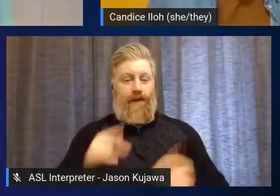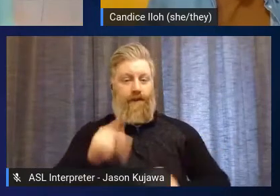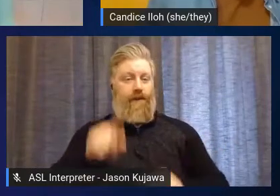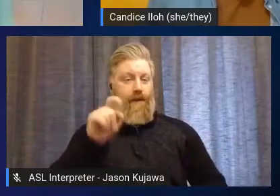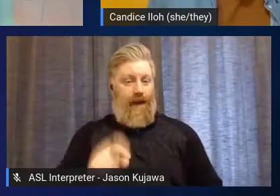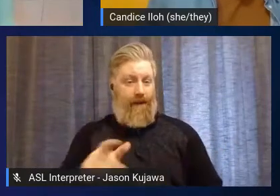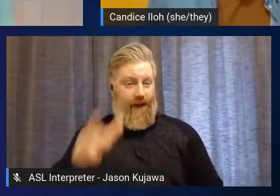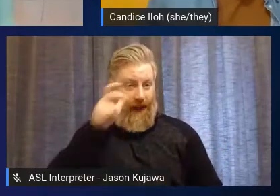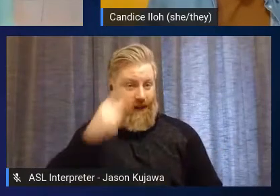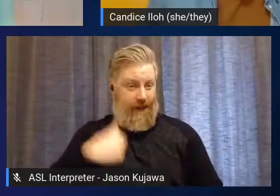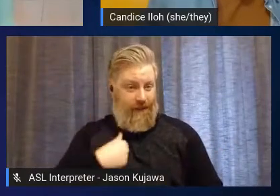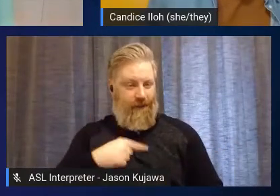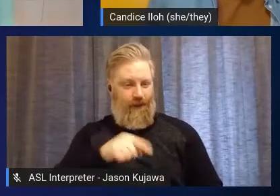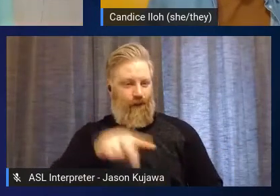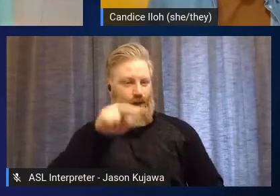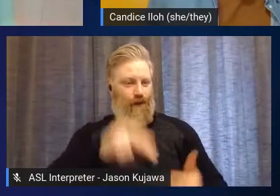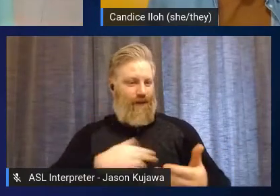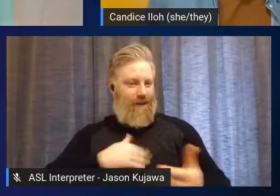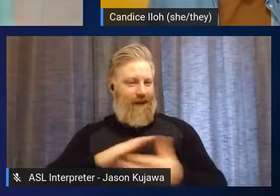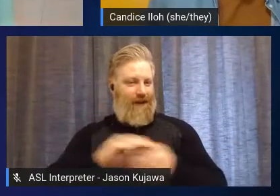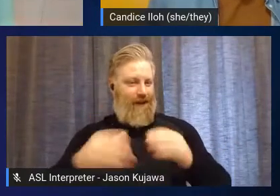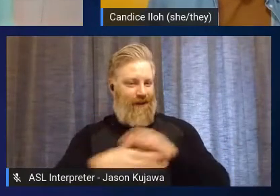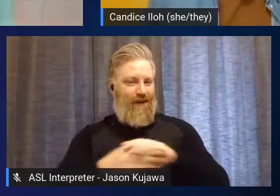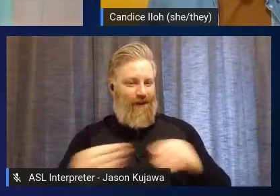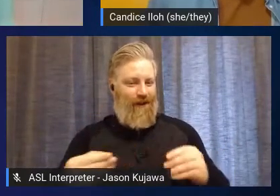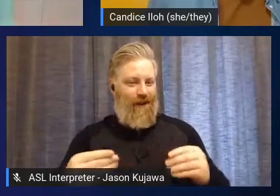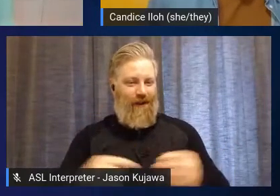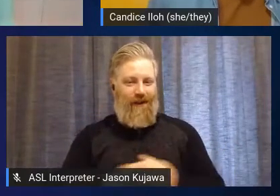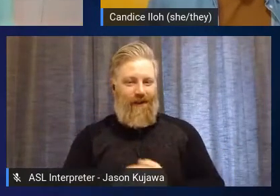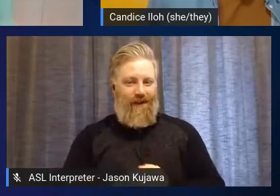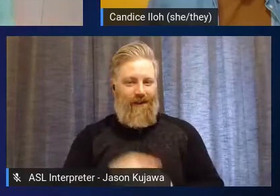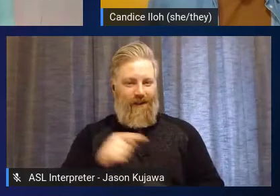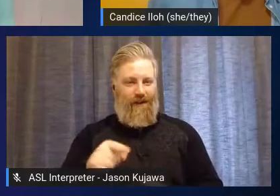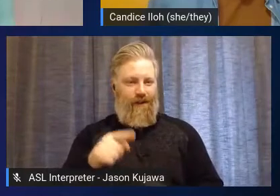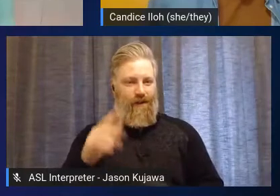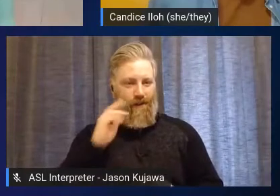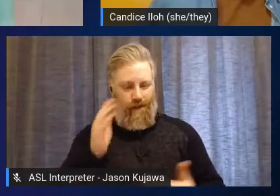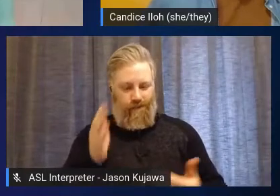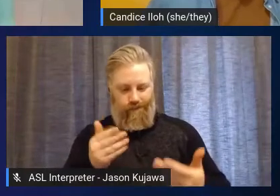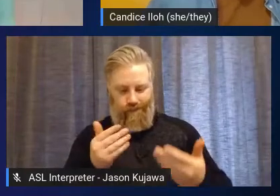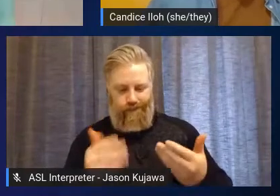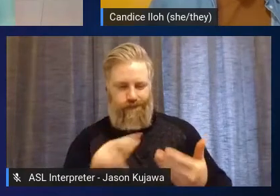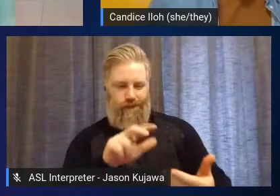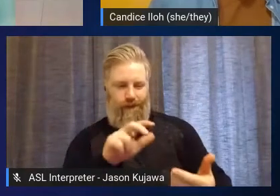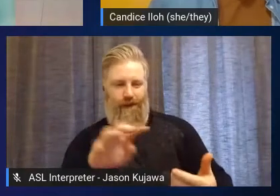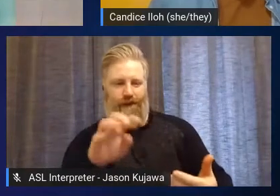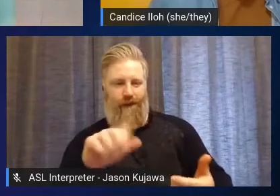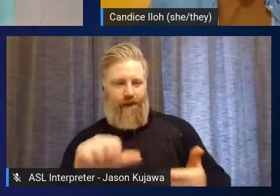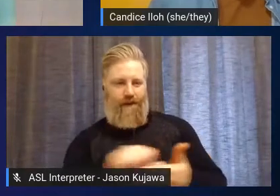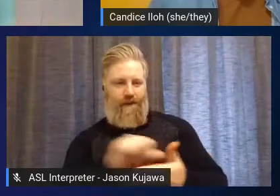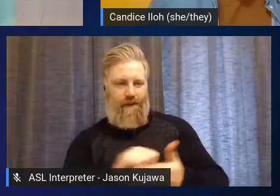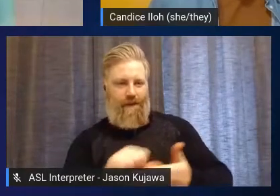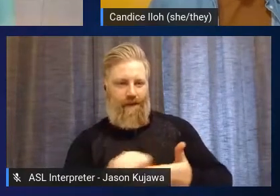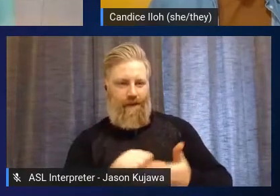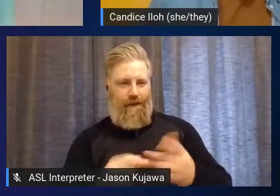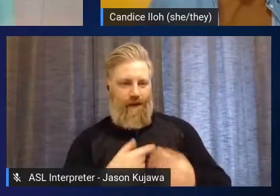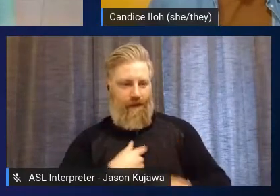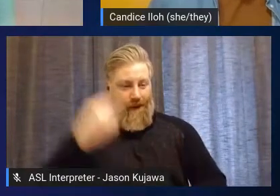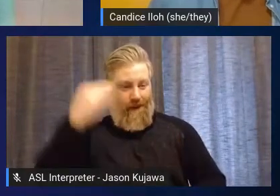reading my story, and so you're going through 300-400 pages of something that's going on inside my head. And